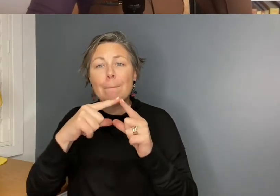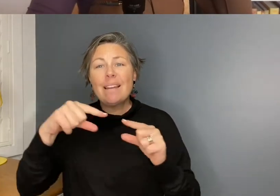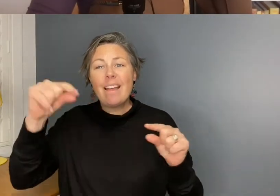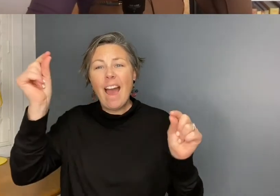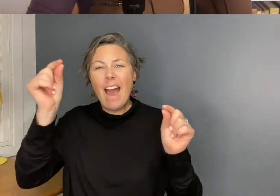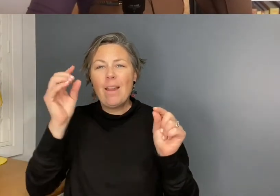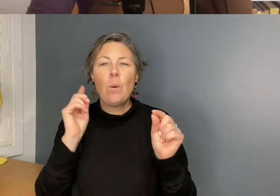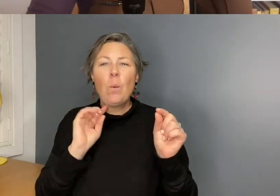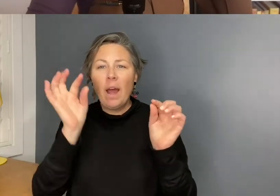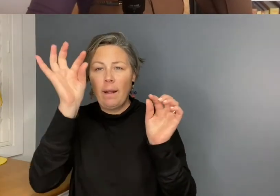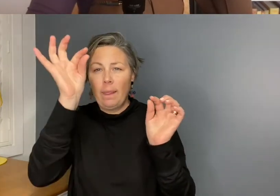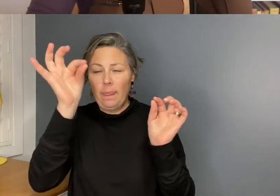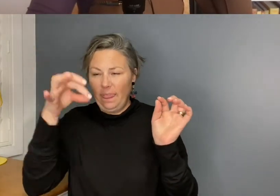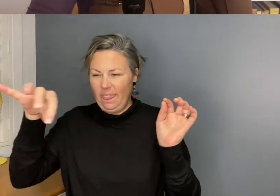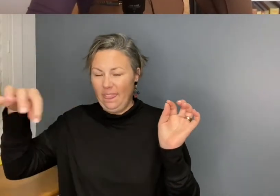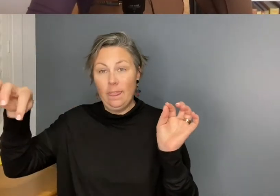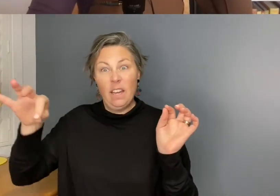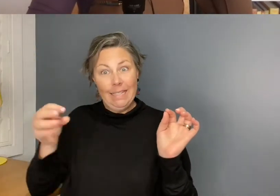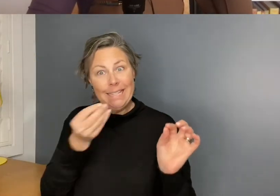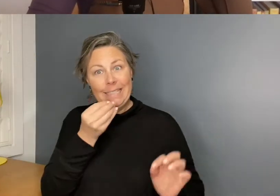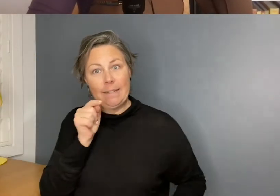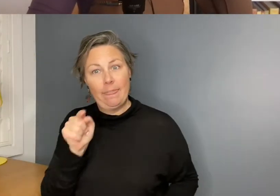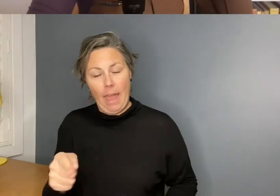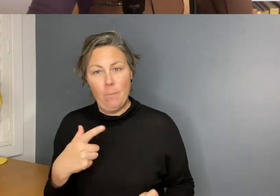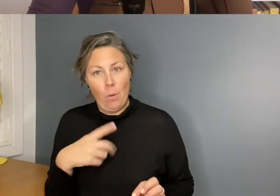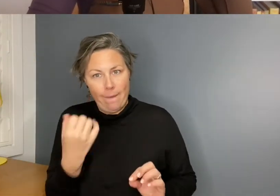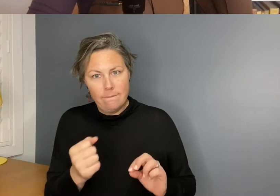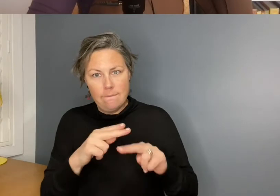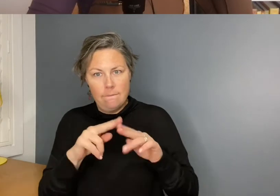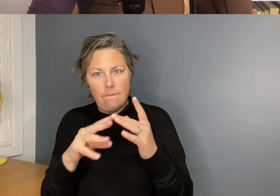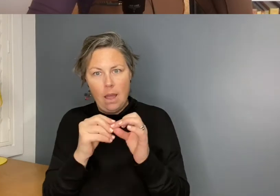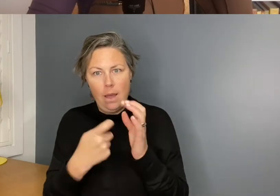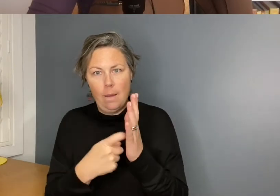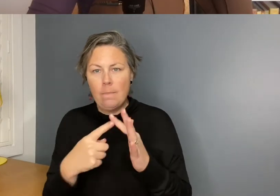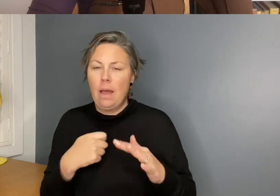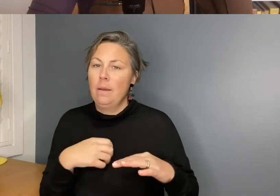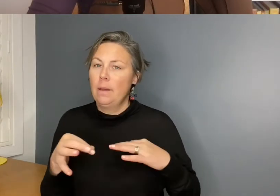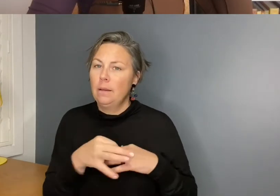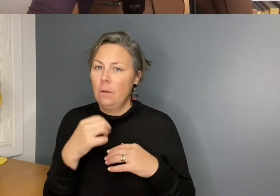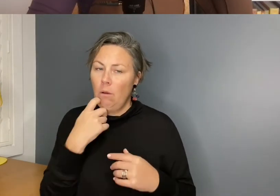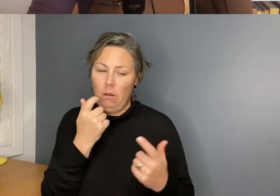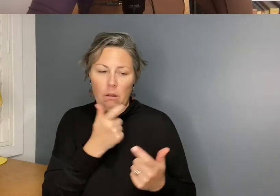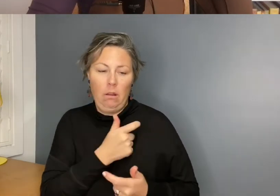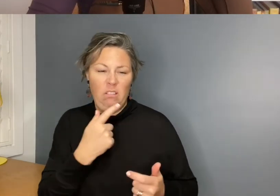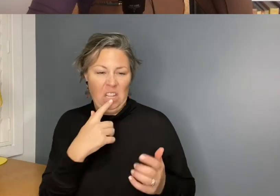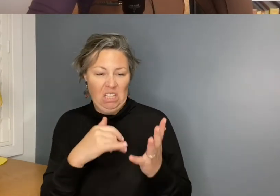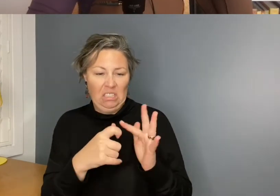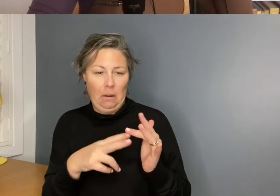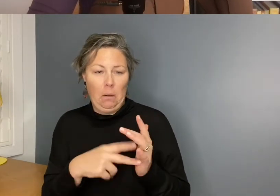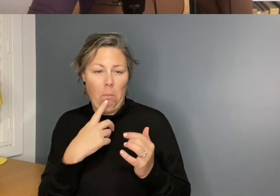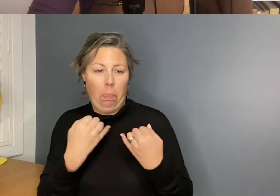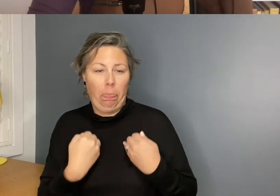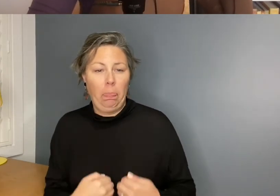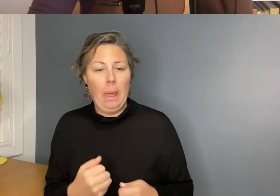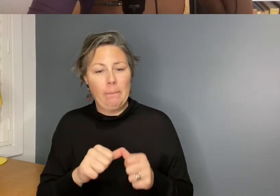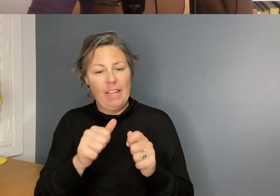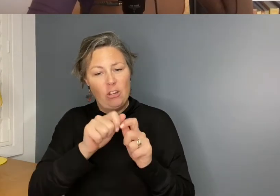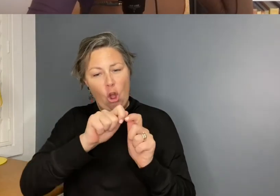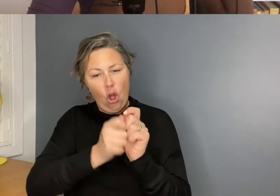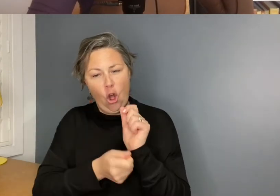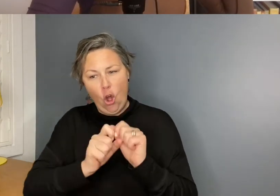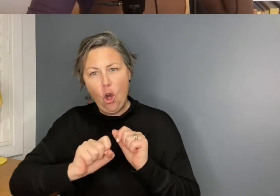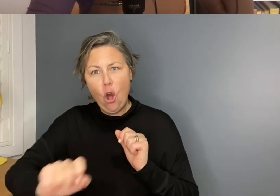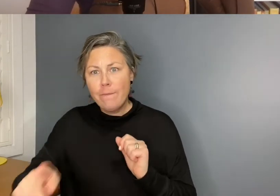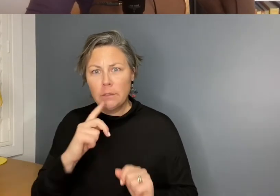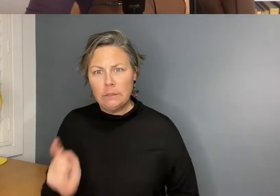and all these things with all the extra fiber. And my partner laughs and he's like, the skins don't taste good, like cut them off. And I'm like, they're so